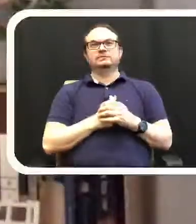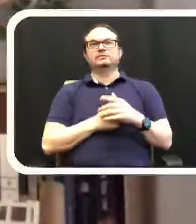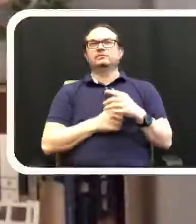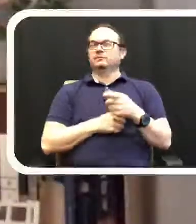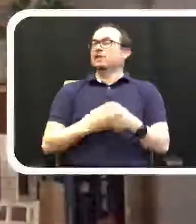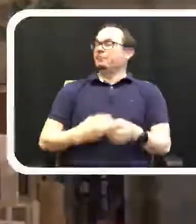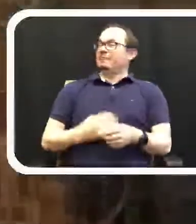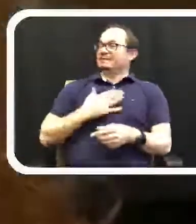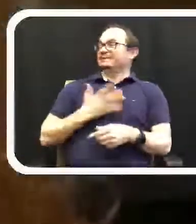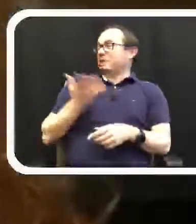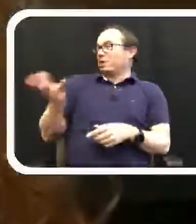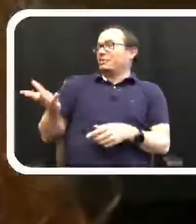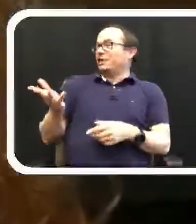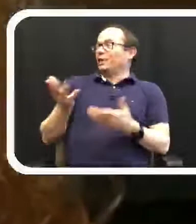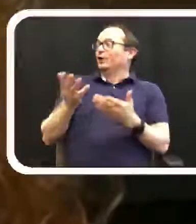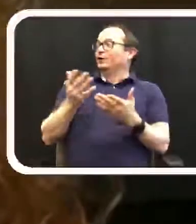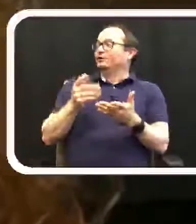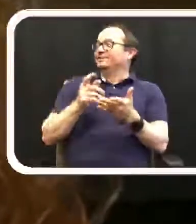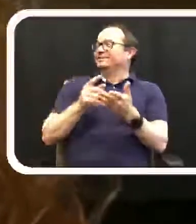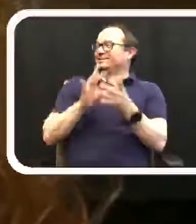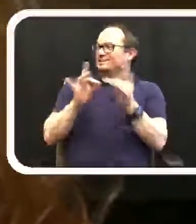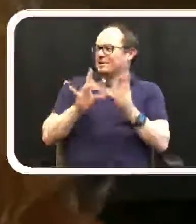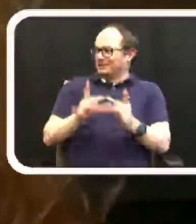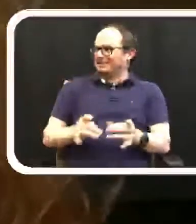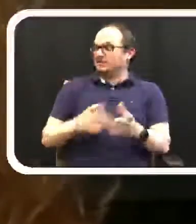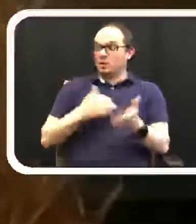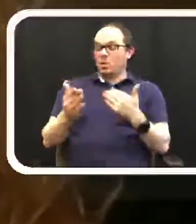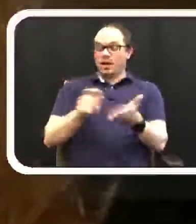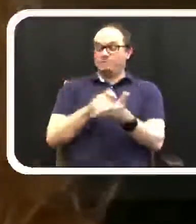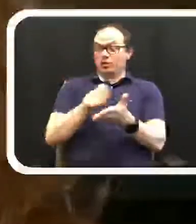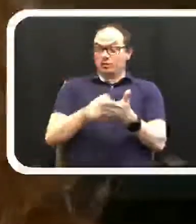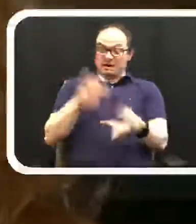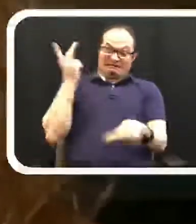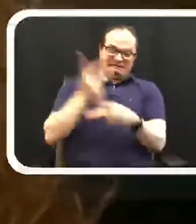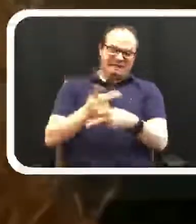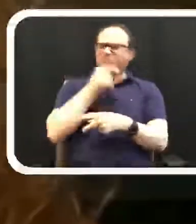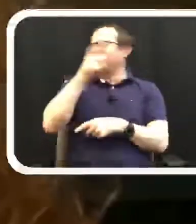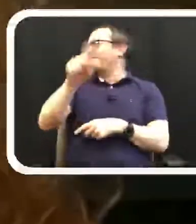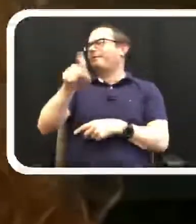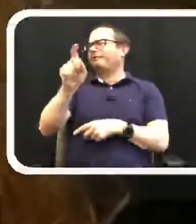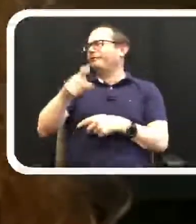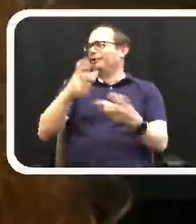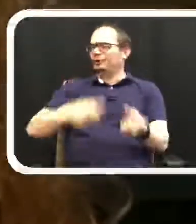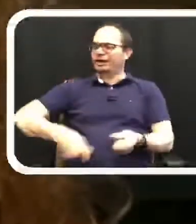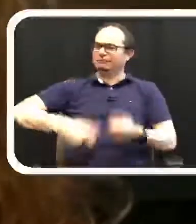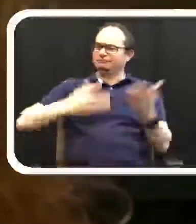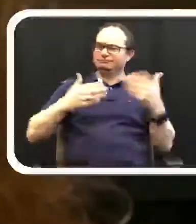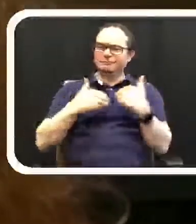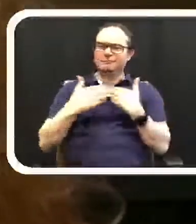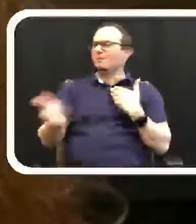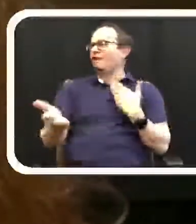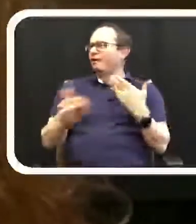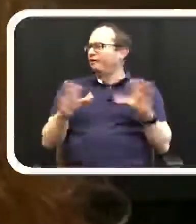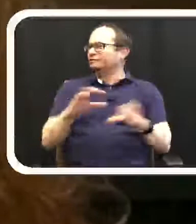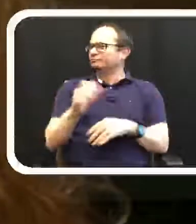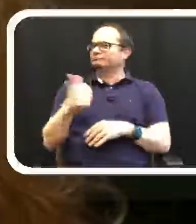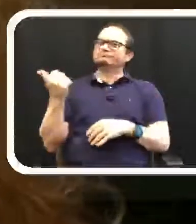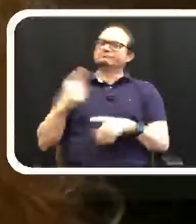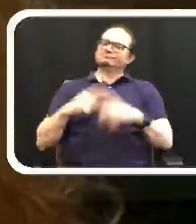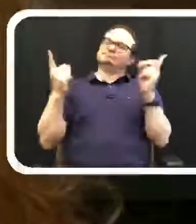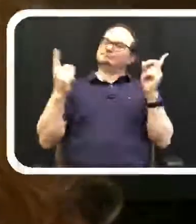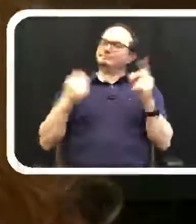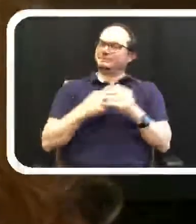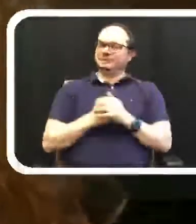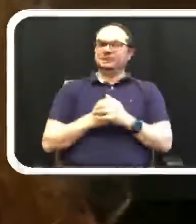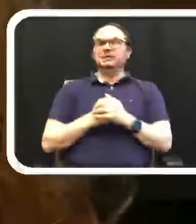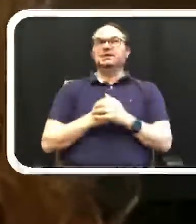That's inspiring right there. Just that whatever you write, you don't have to keep. You can just, move on and do something different. But